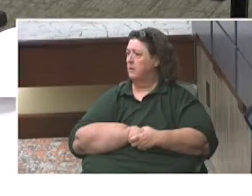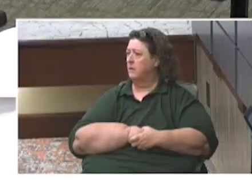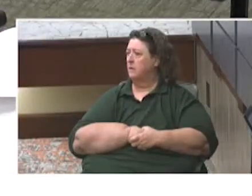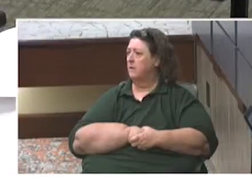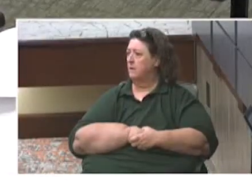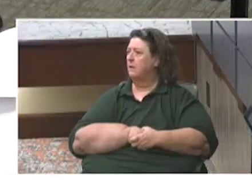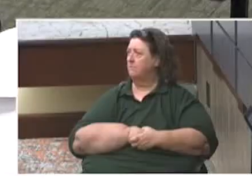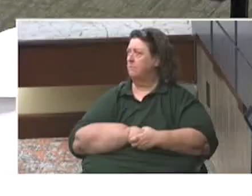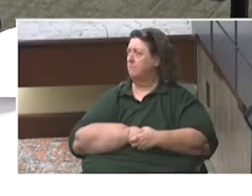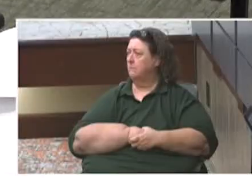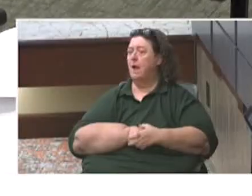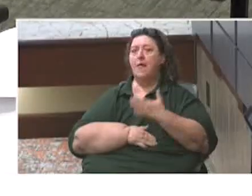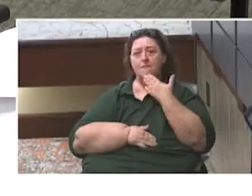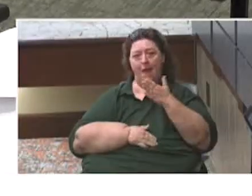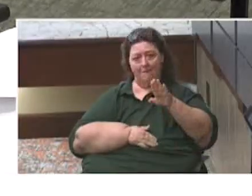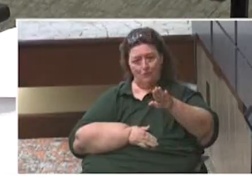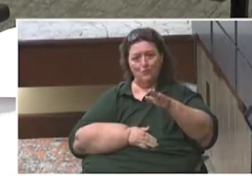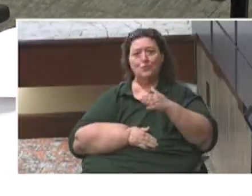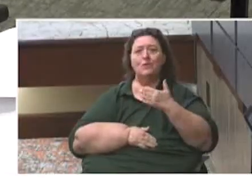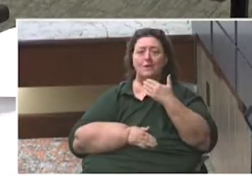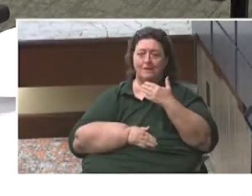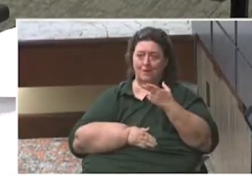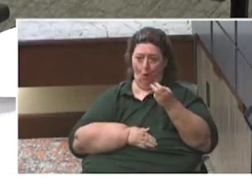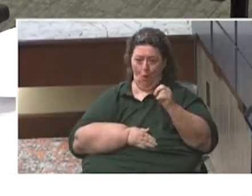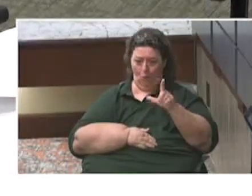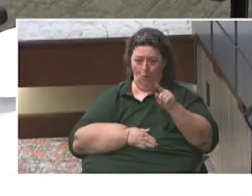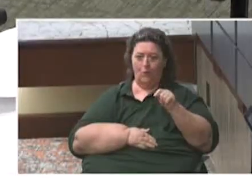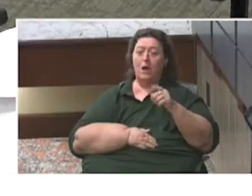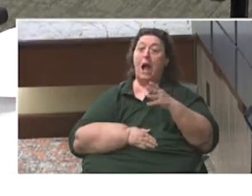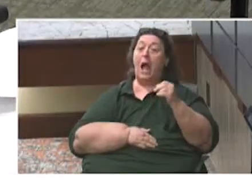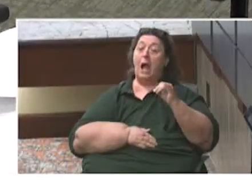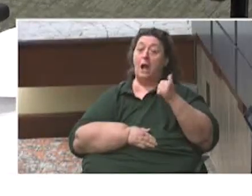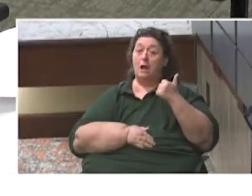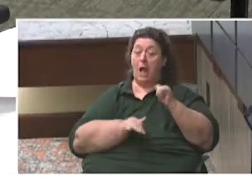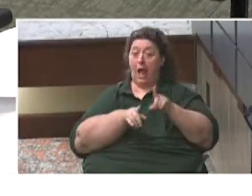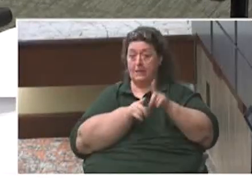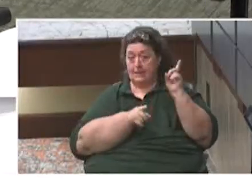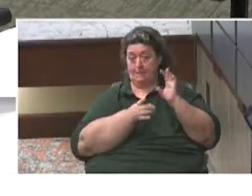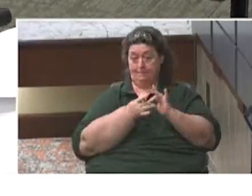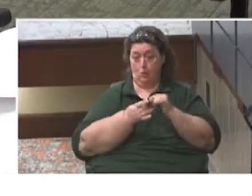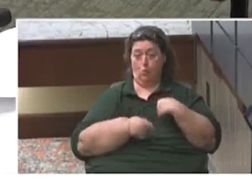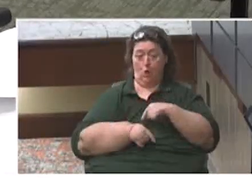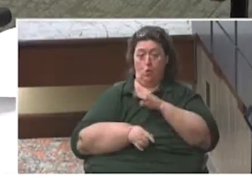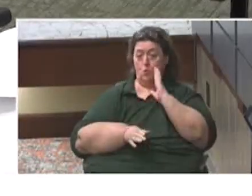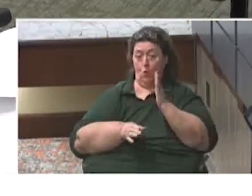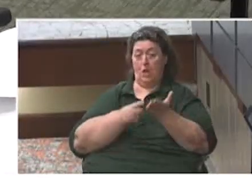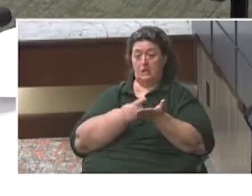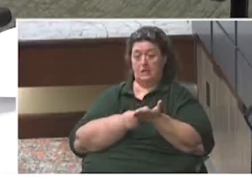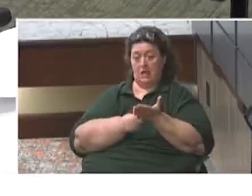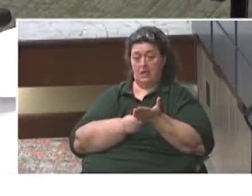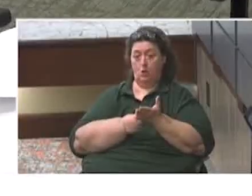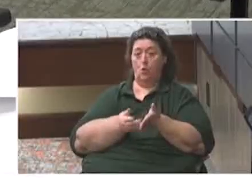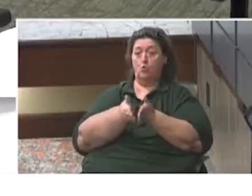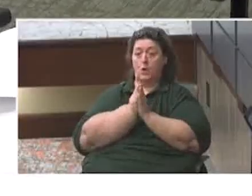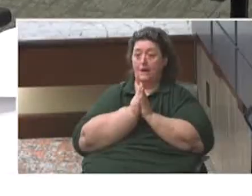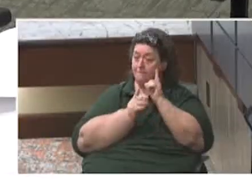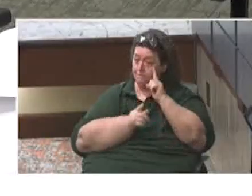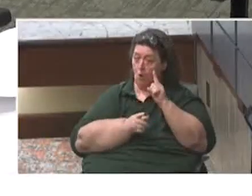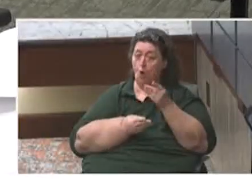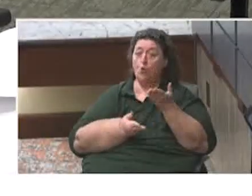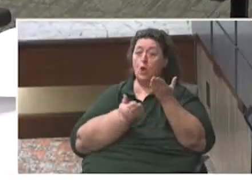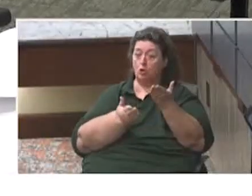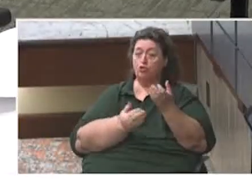Good afternoon, Mayor and Council. Thank you, City Manager Holt. As he mentioned, we will be discussing the request for resolutions